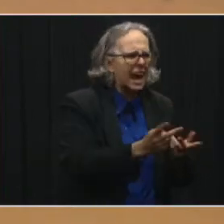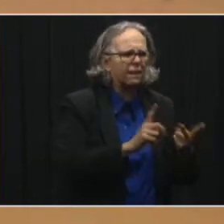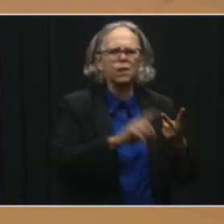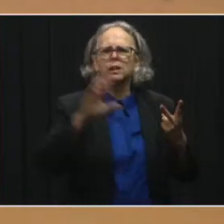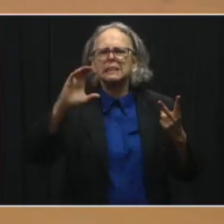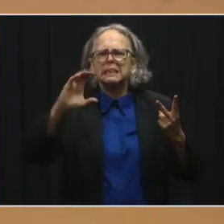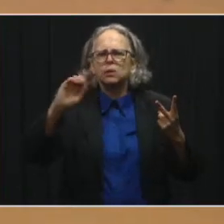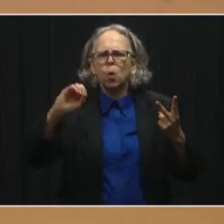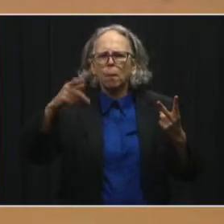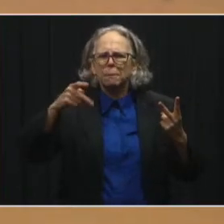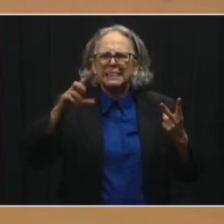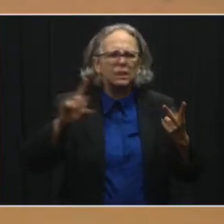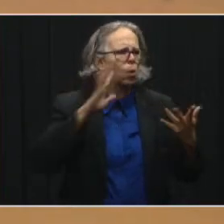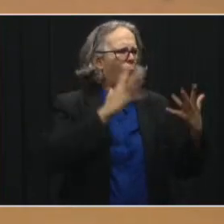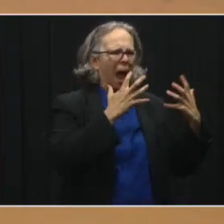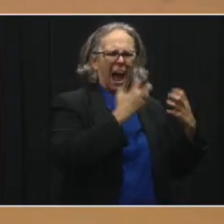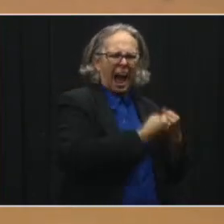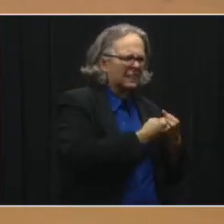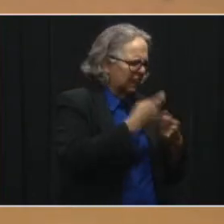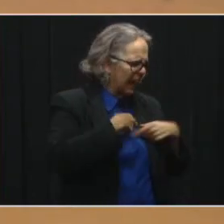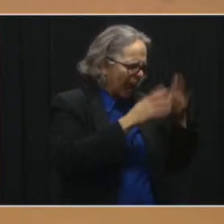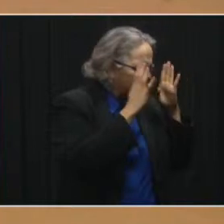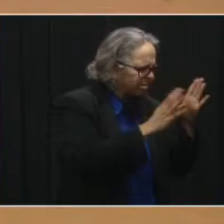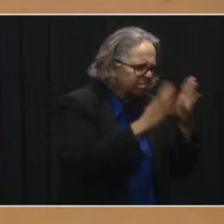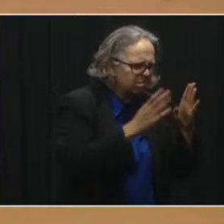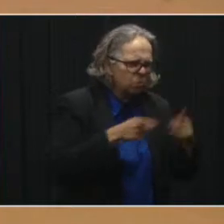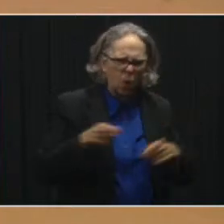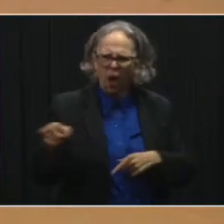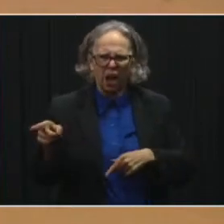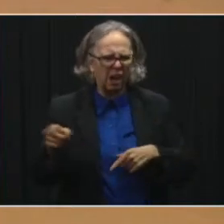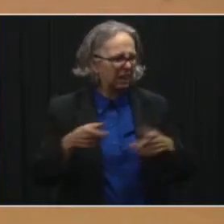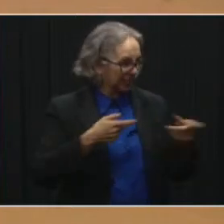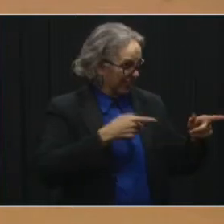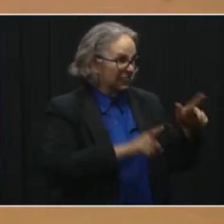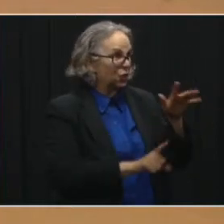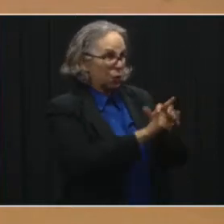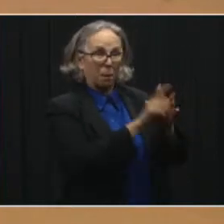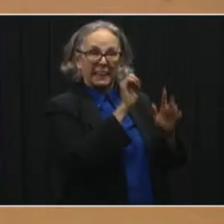These patients are ending up in our emergency department, being treated in the